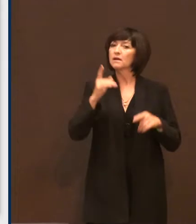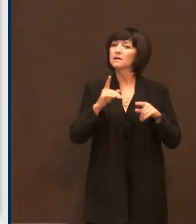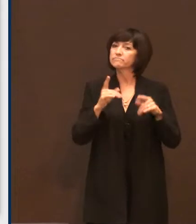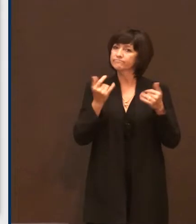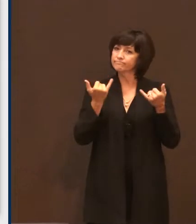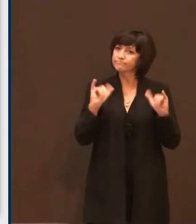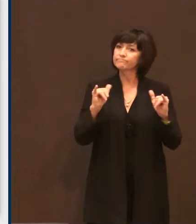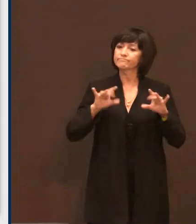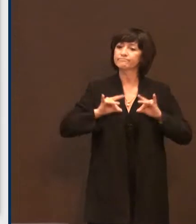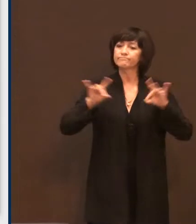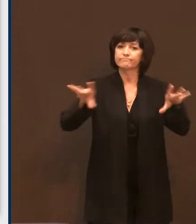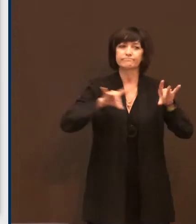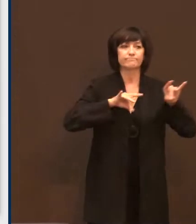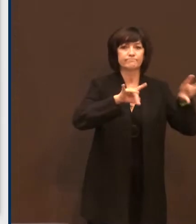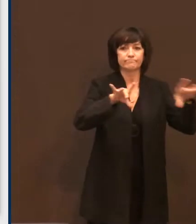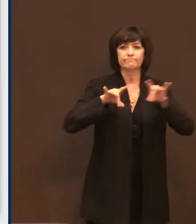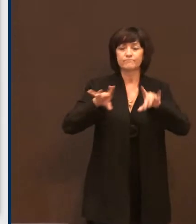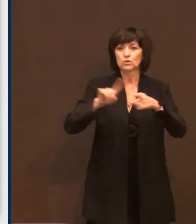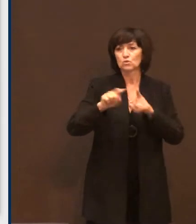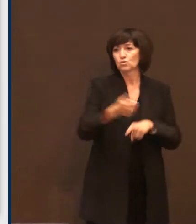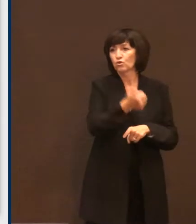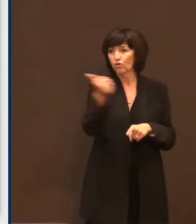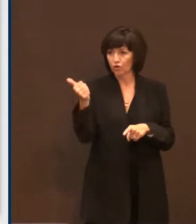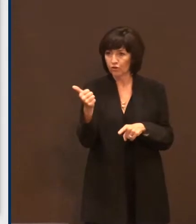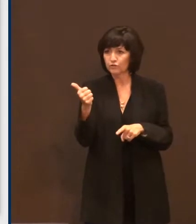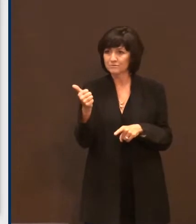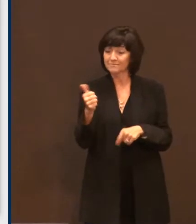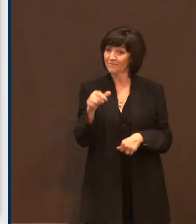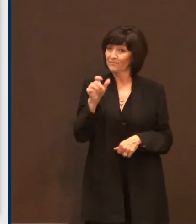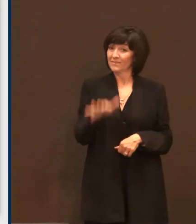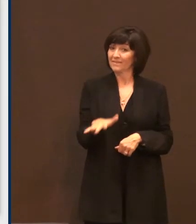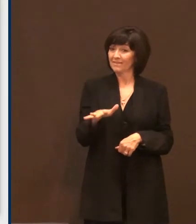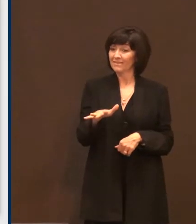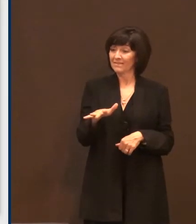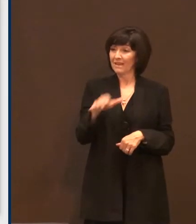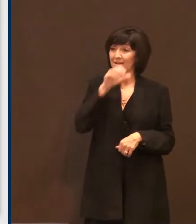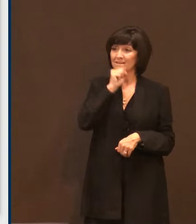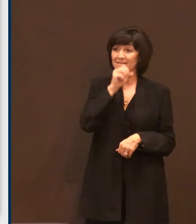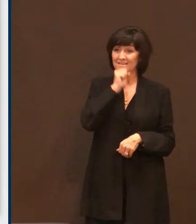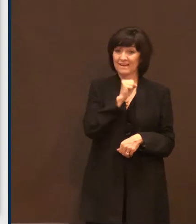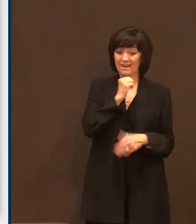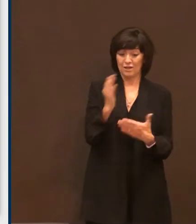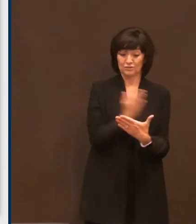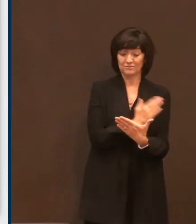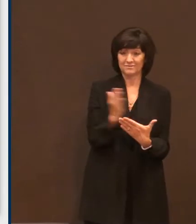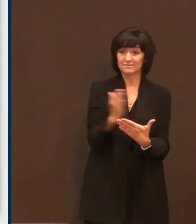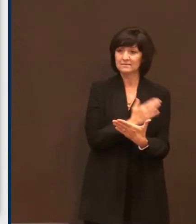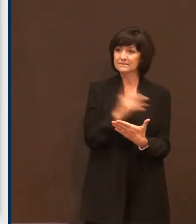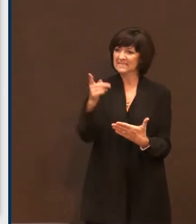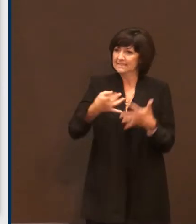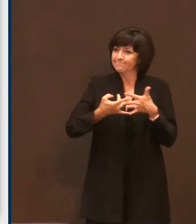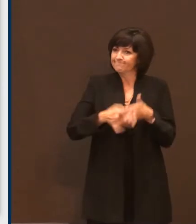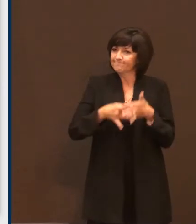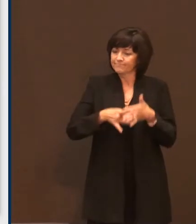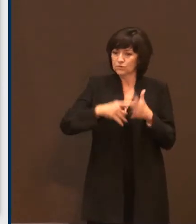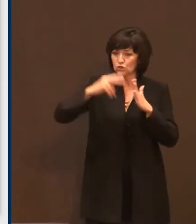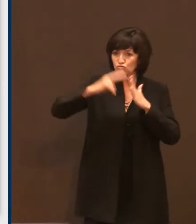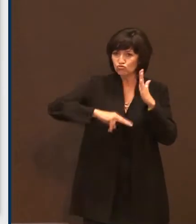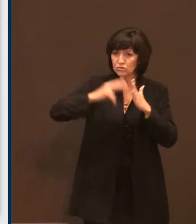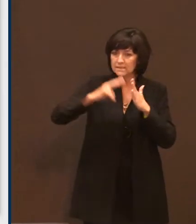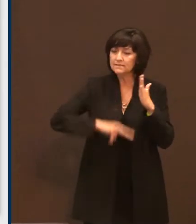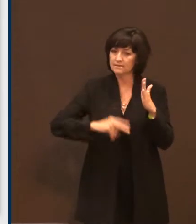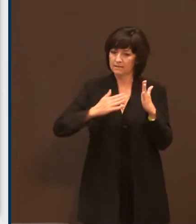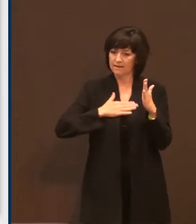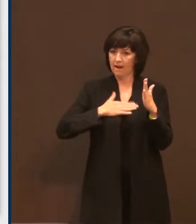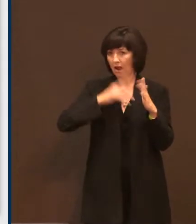They're learning to read. One of our primary goals in education for Delaware is to make sure that